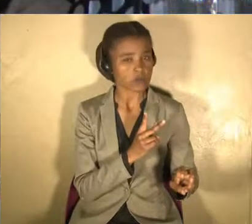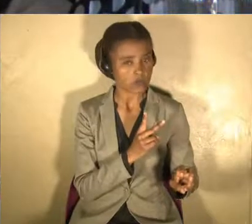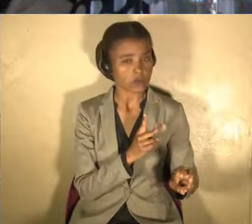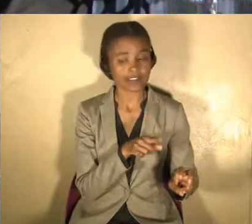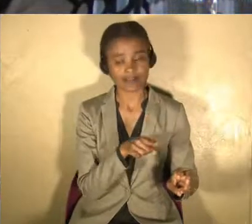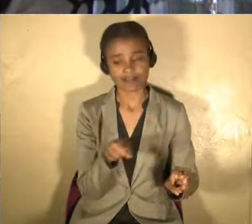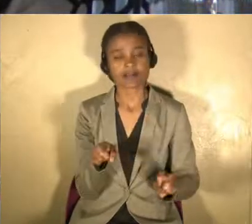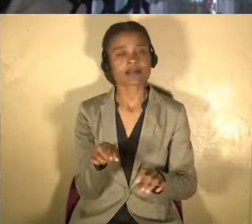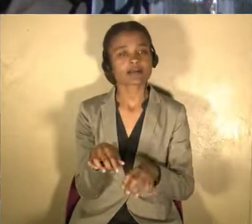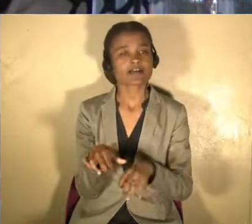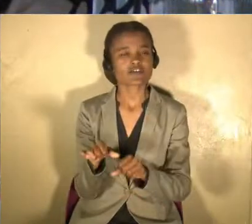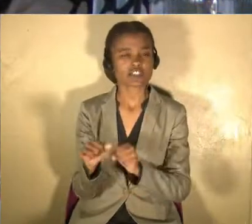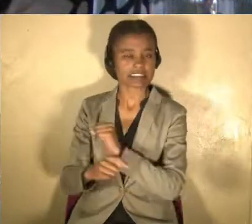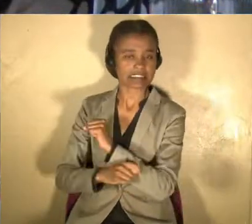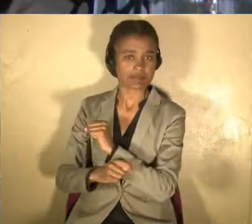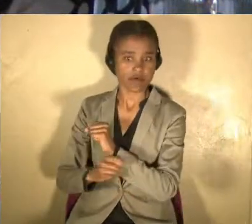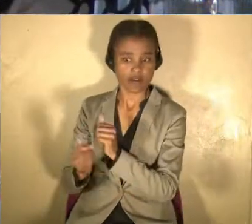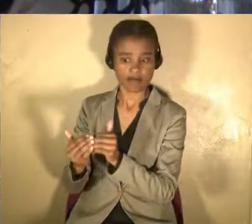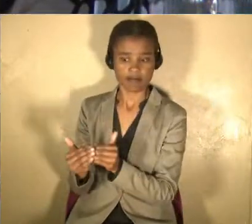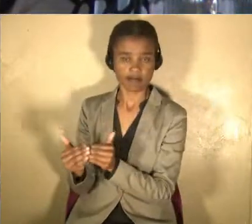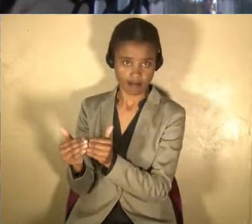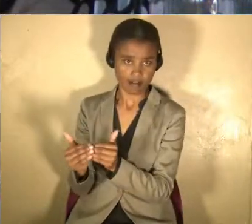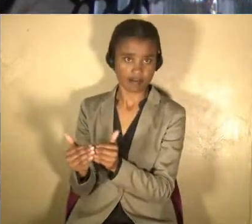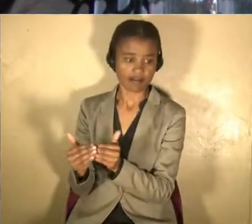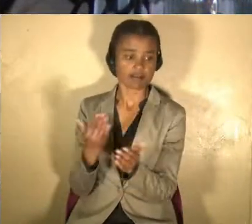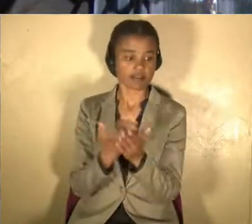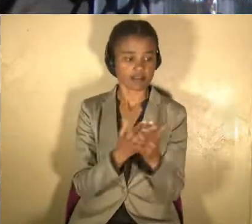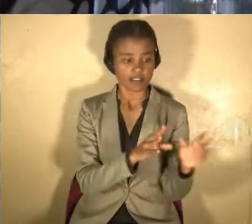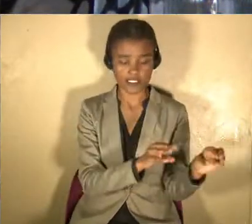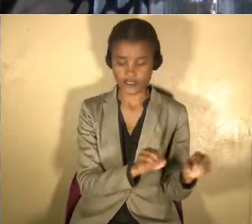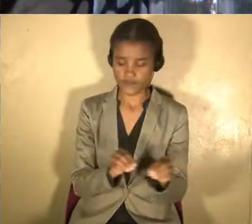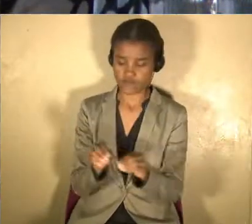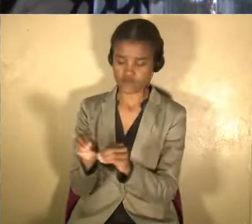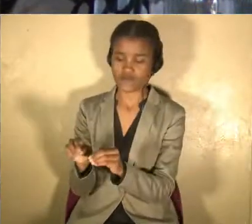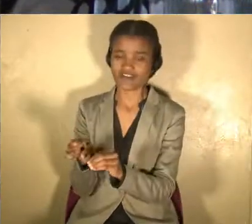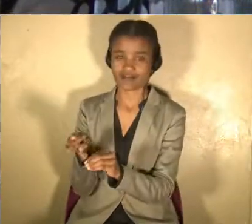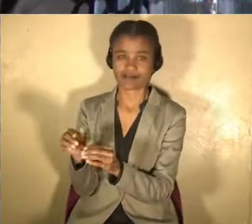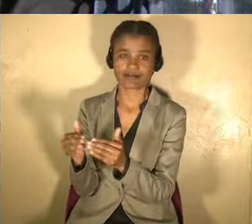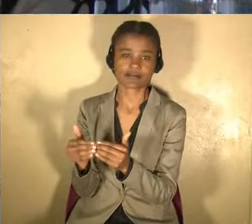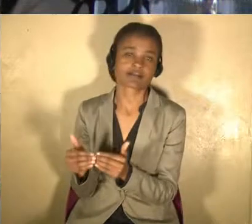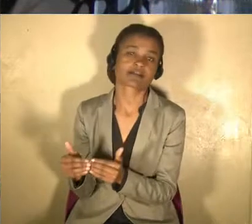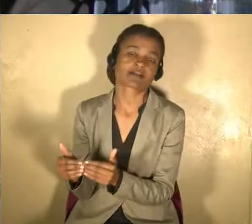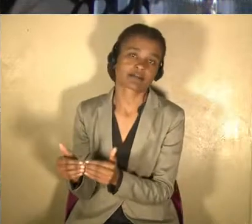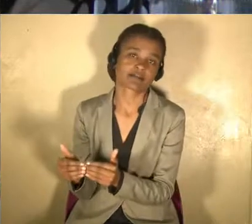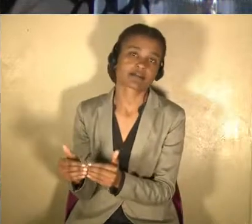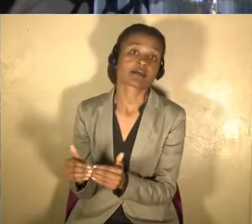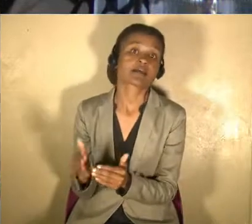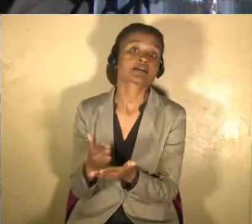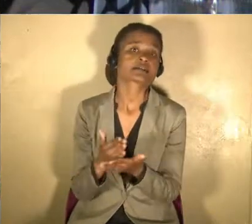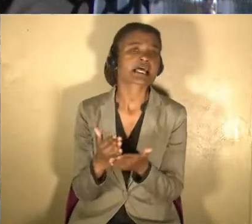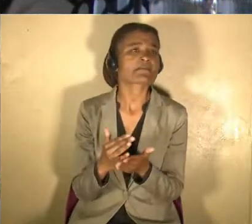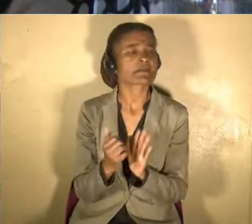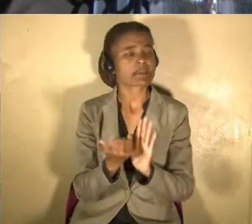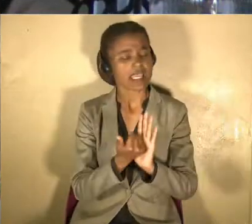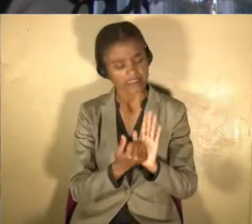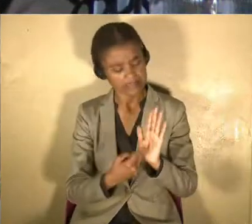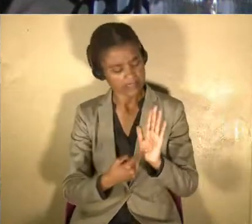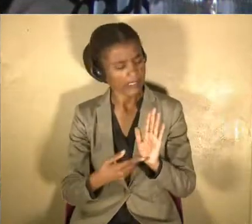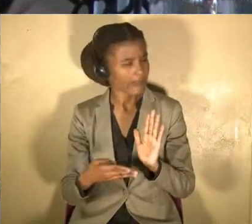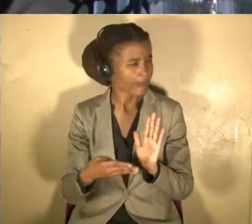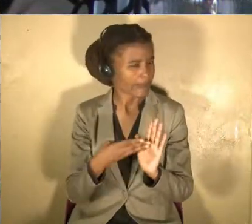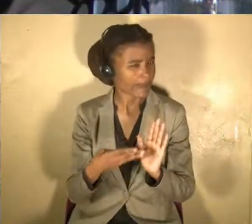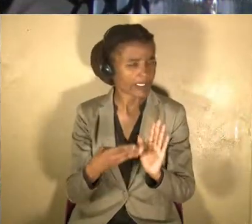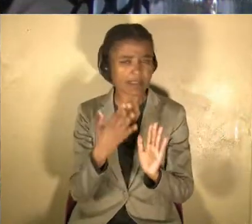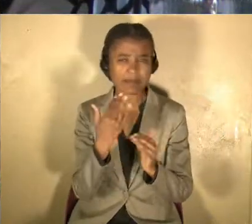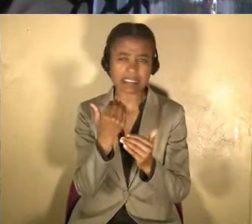another possibility. So it's not that the provisions of the Linko Act they are limited in a way.